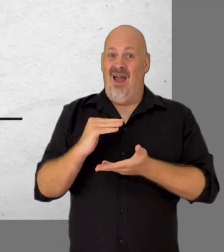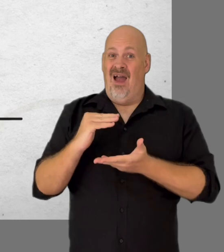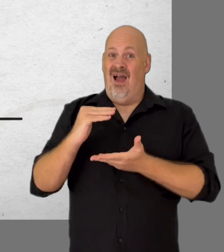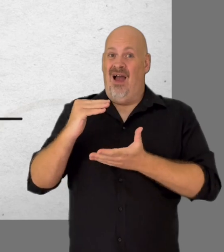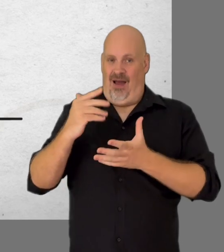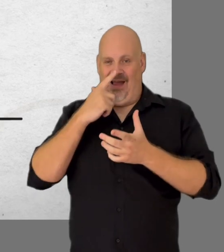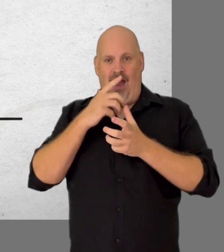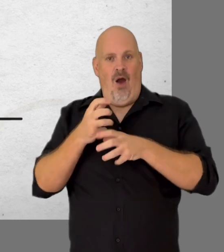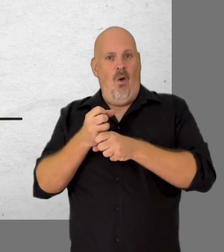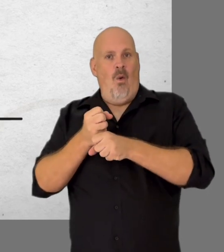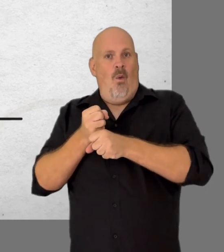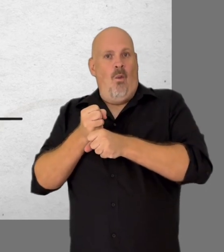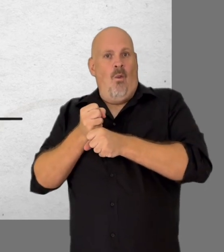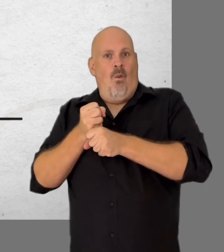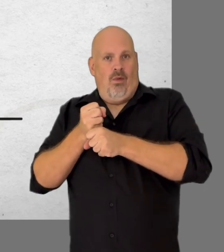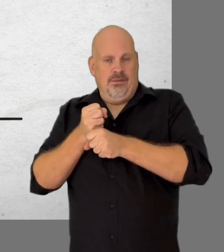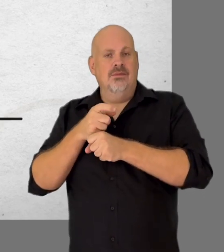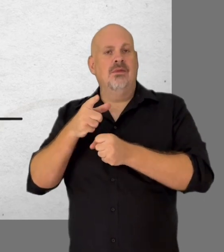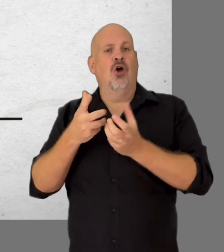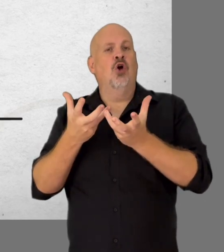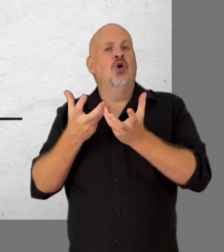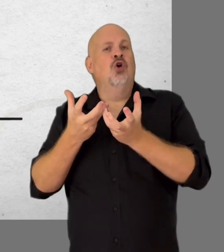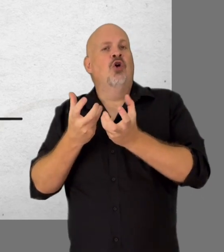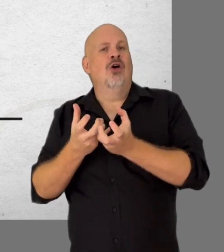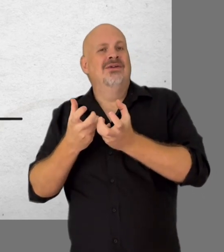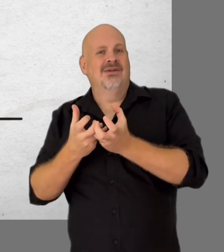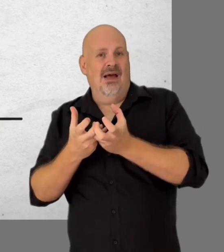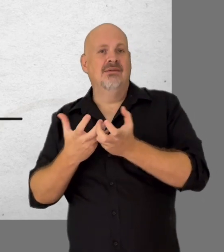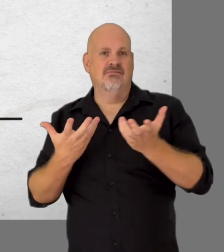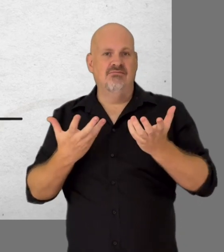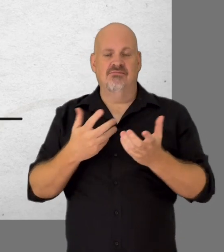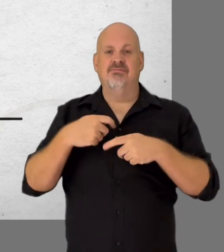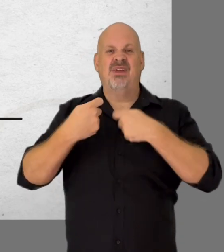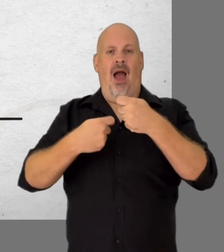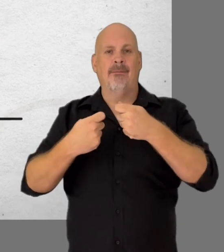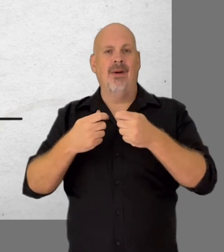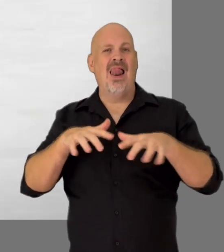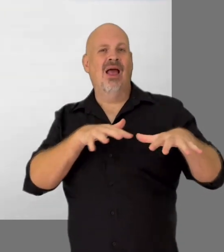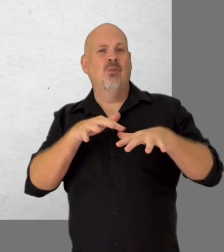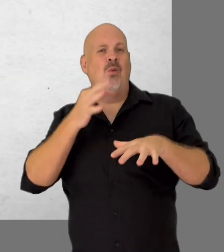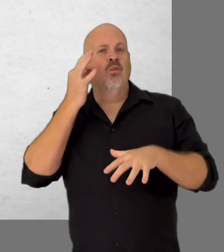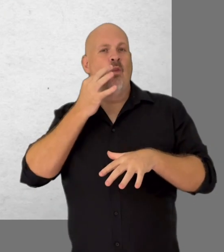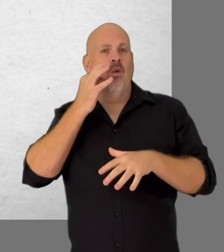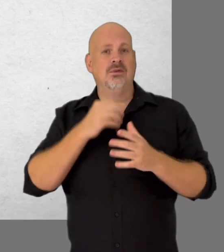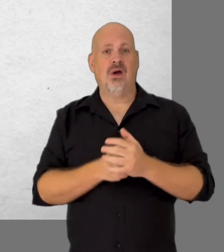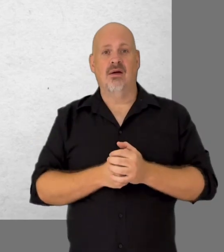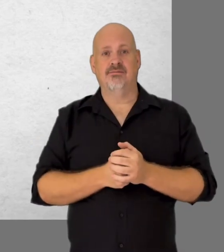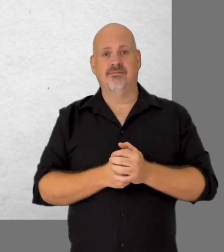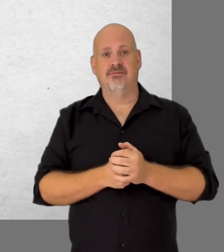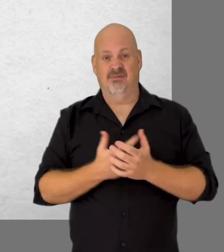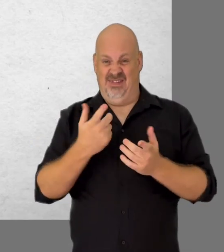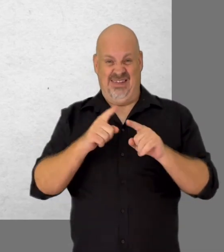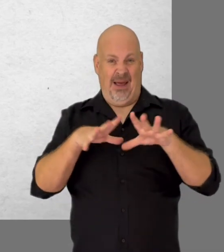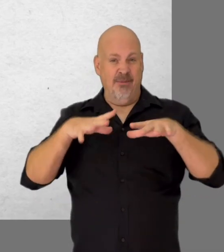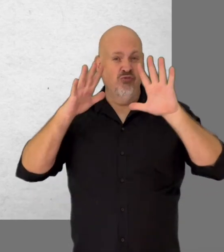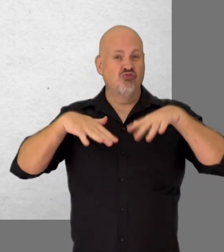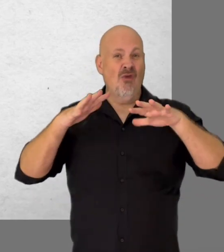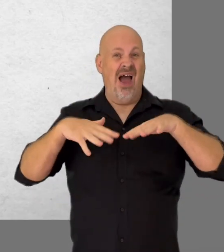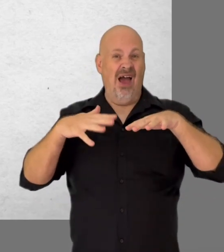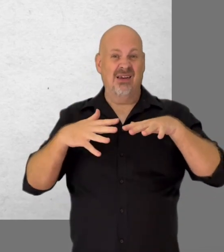the air, it becomes full up and condenses into liquid water. Outside of your home, this is how rain is